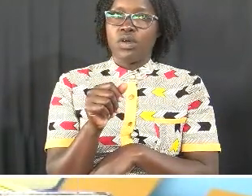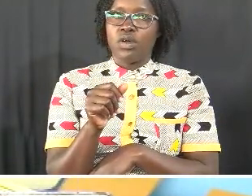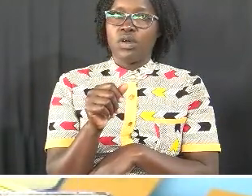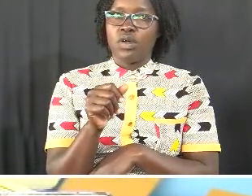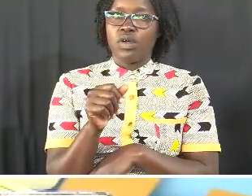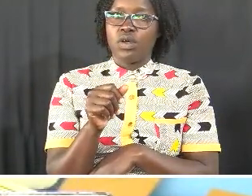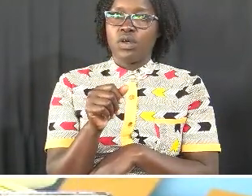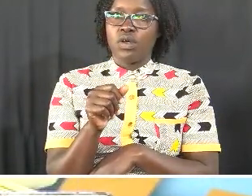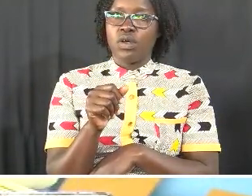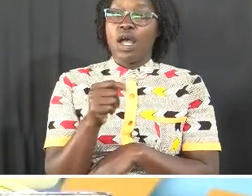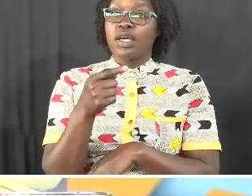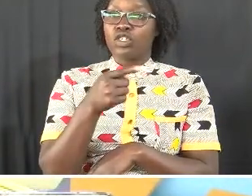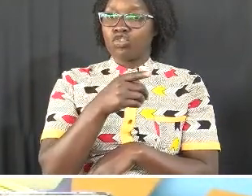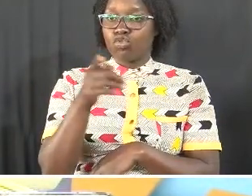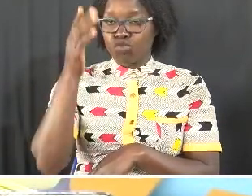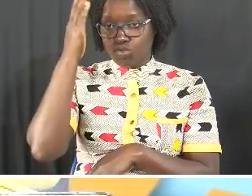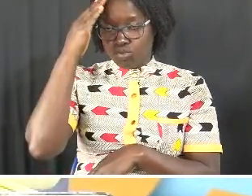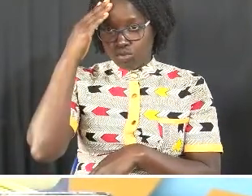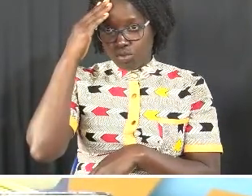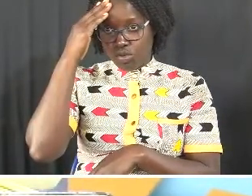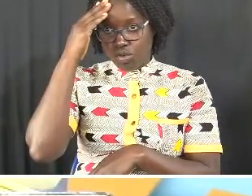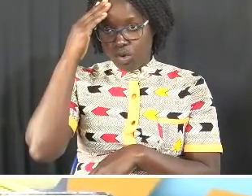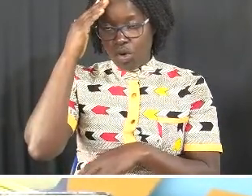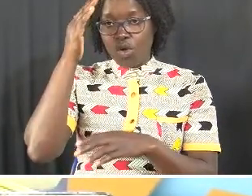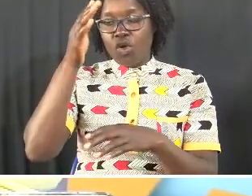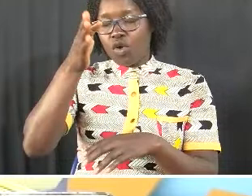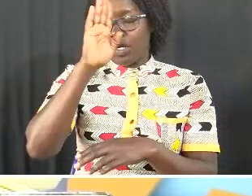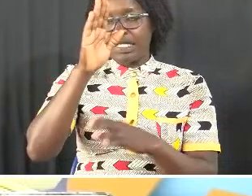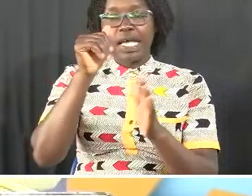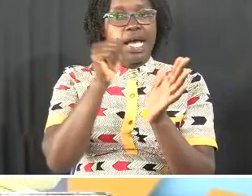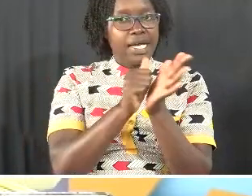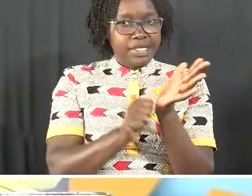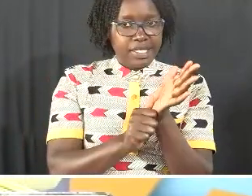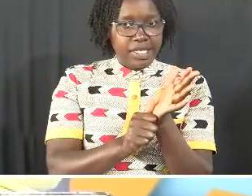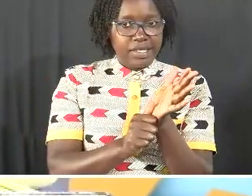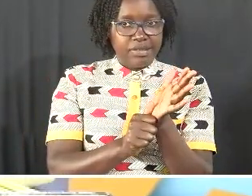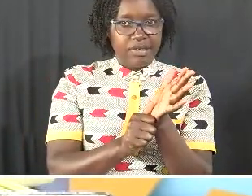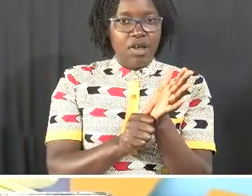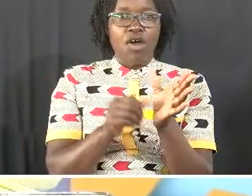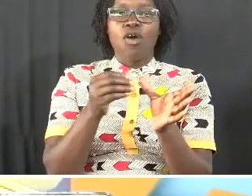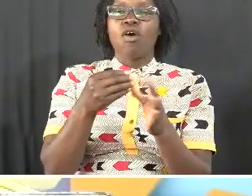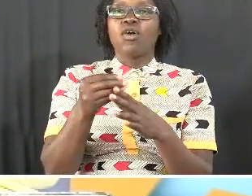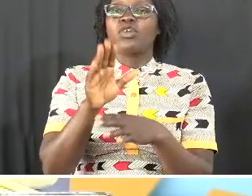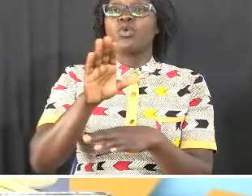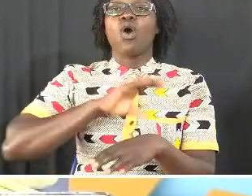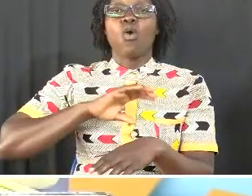with God's agenda? Are you onto God's agenda, or you are on